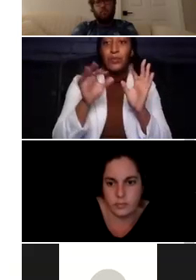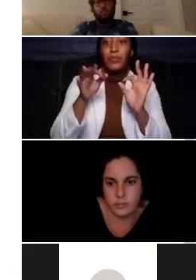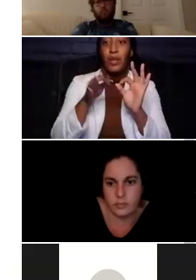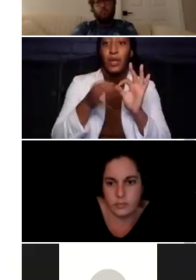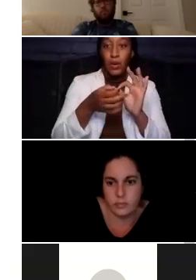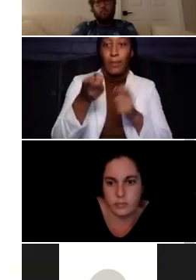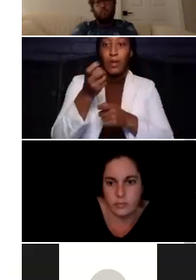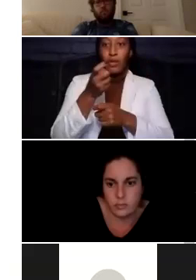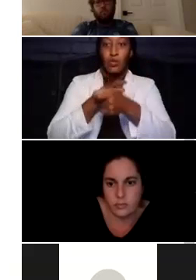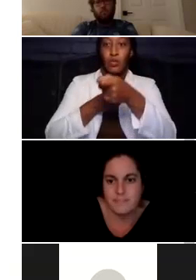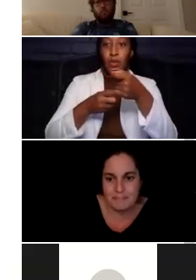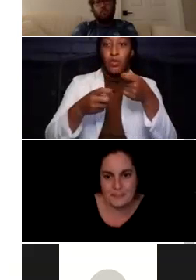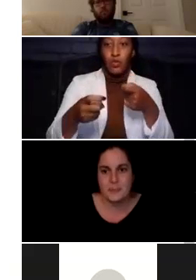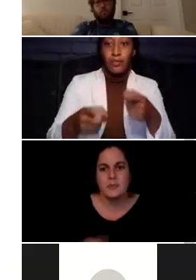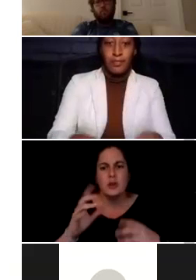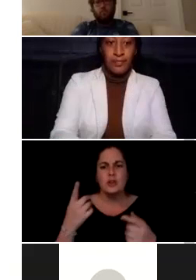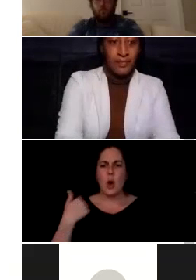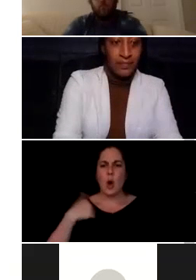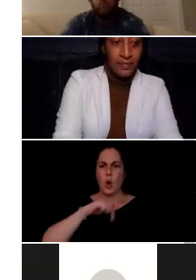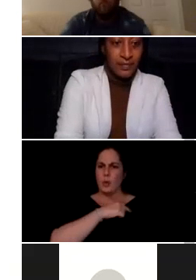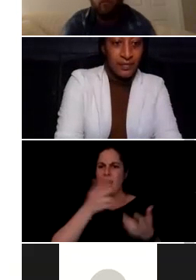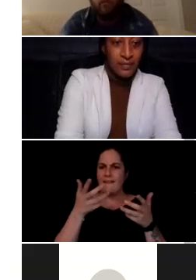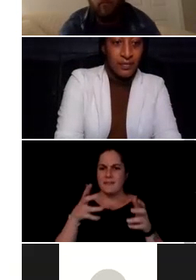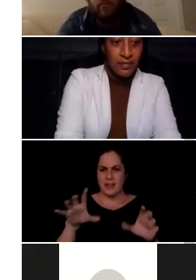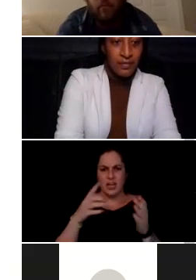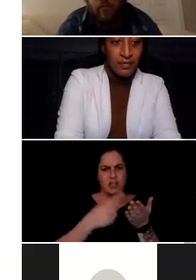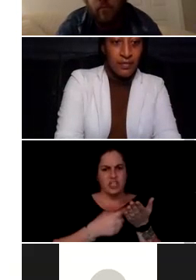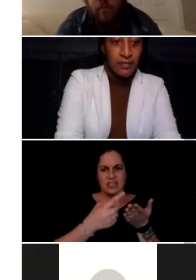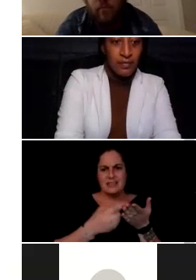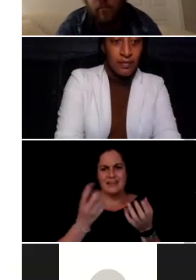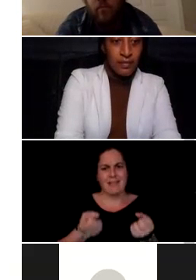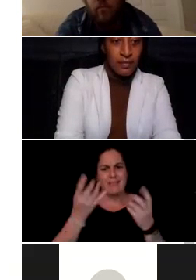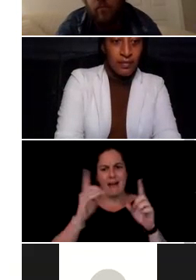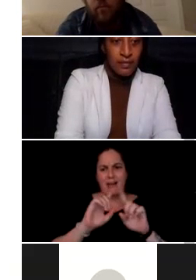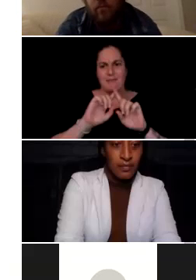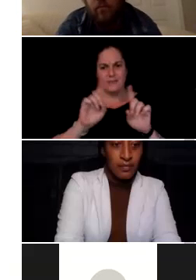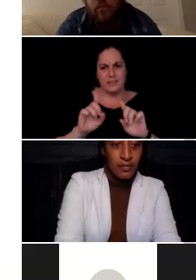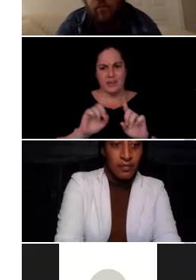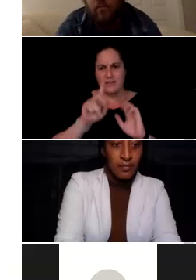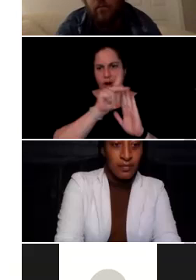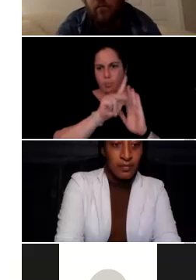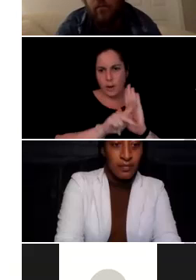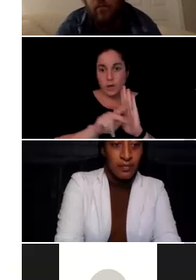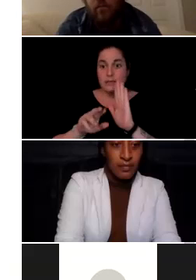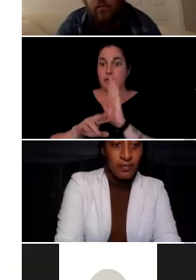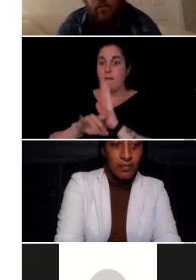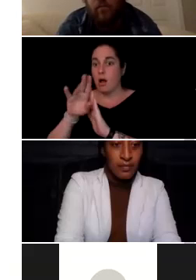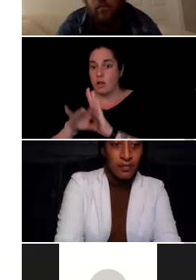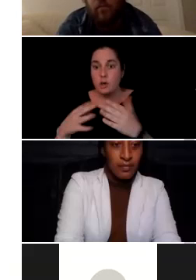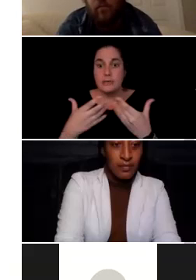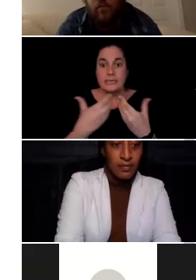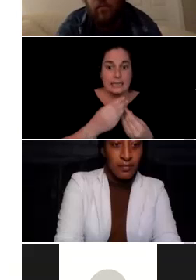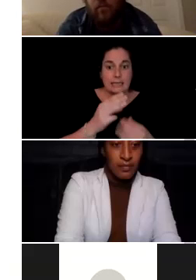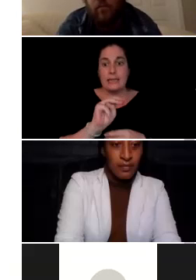properties over the course of this semester. Think about it. We've done things like volume, density,